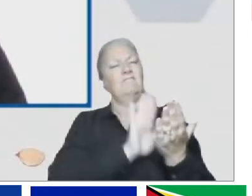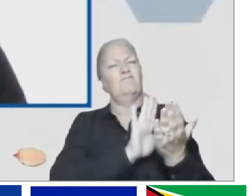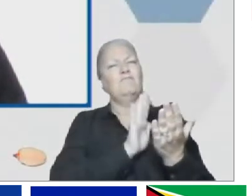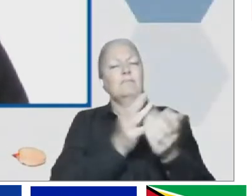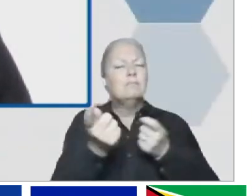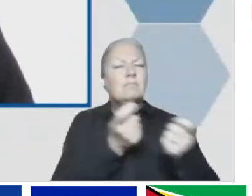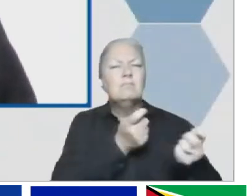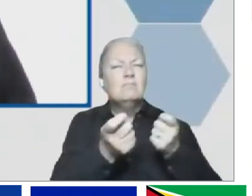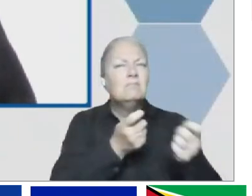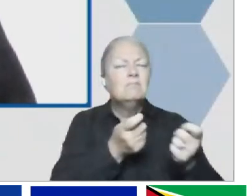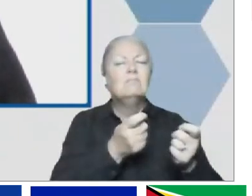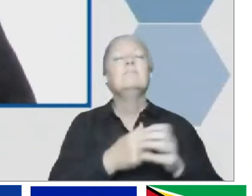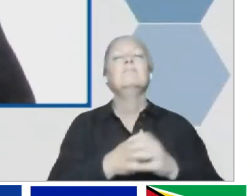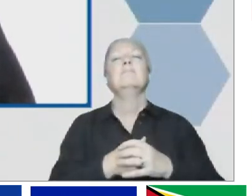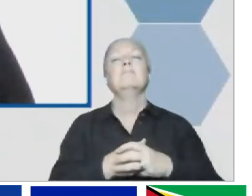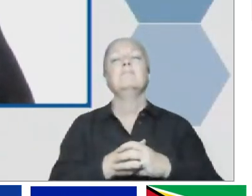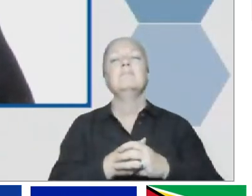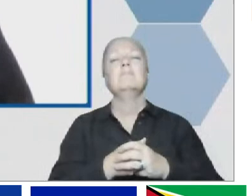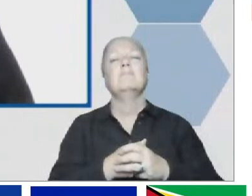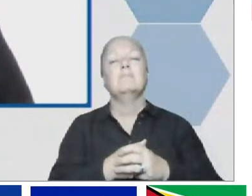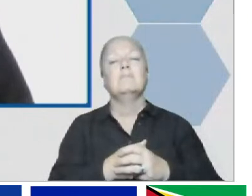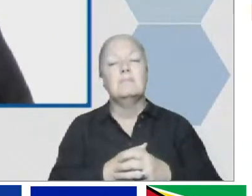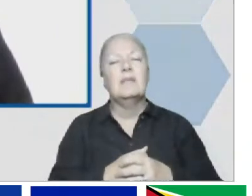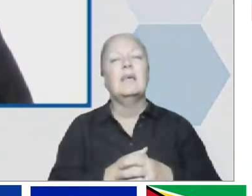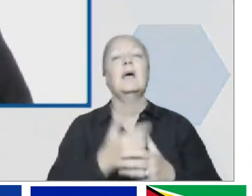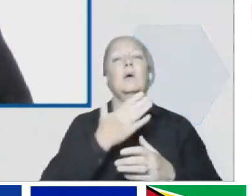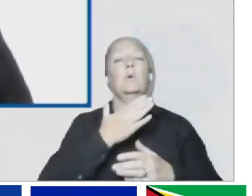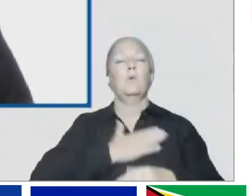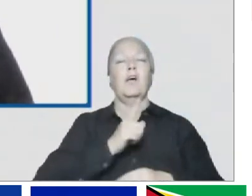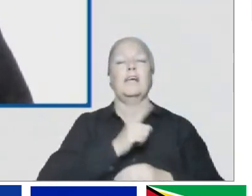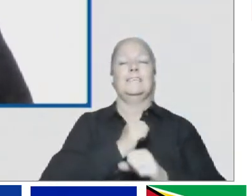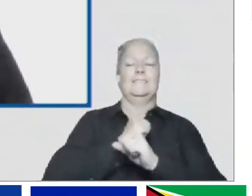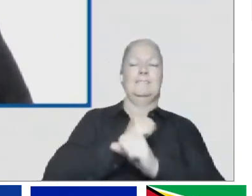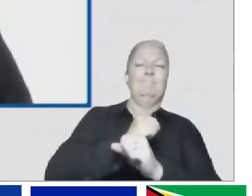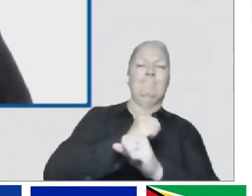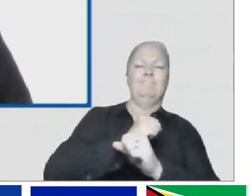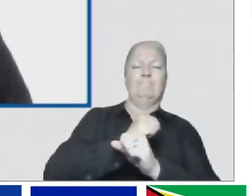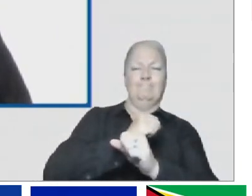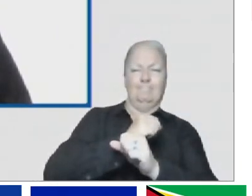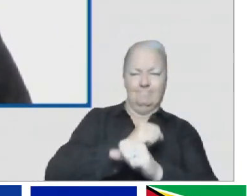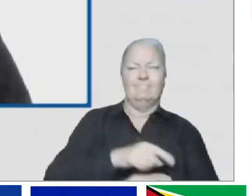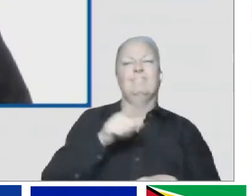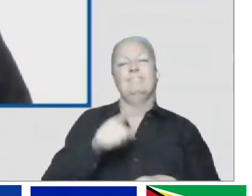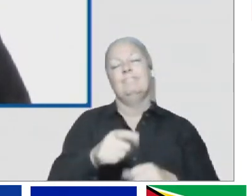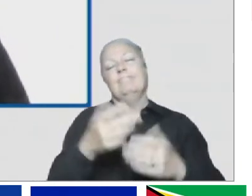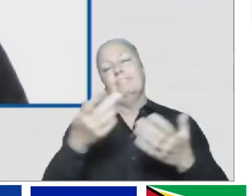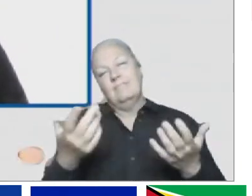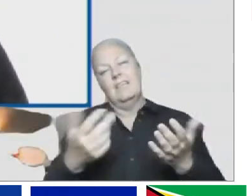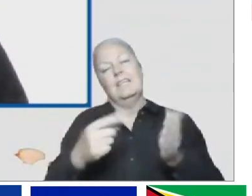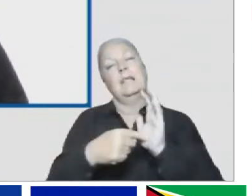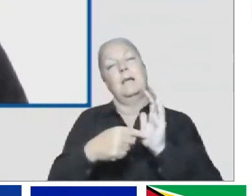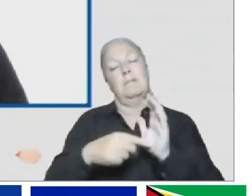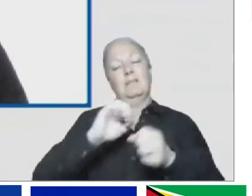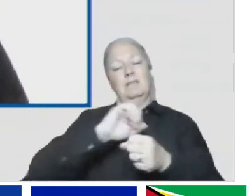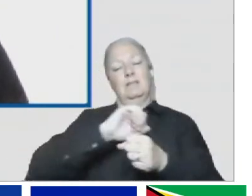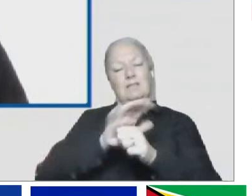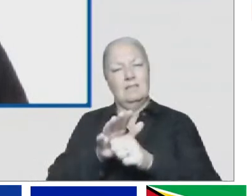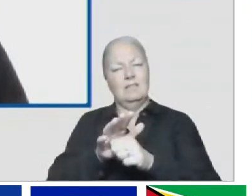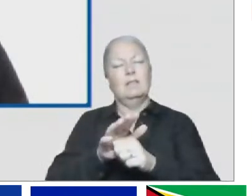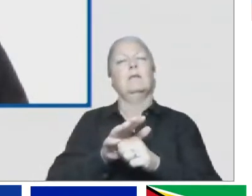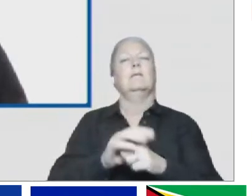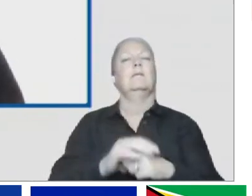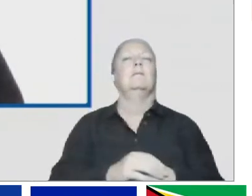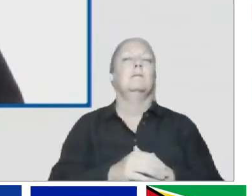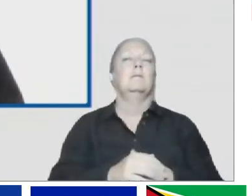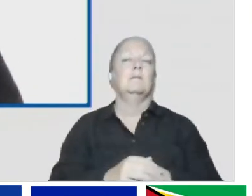the threat or effects of the coronavirus, the COVID-19, and the possible consequences.